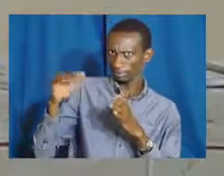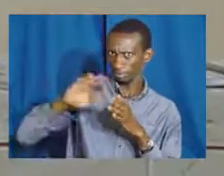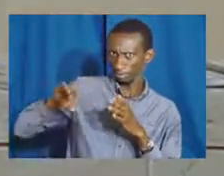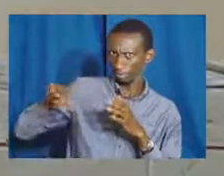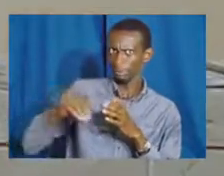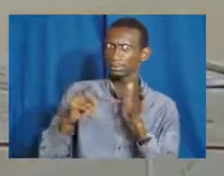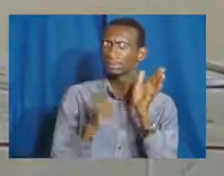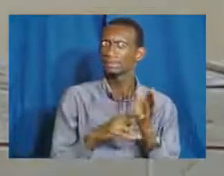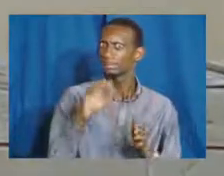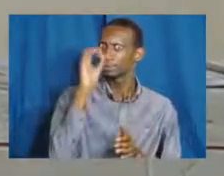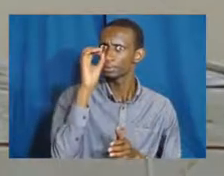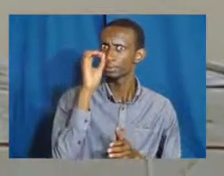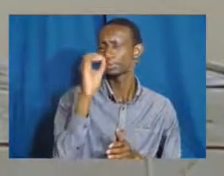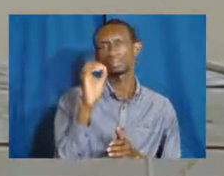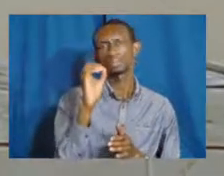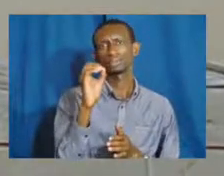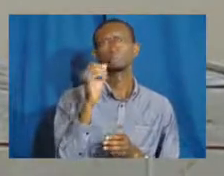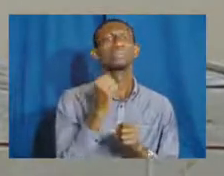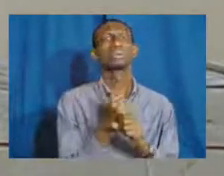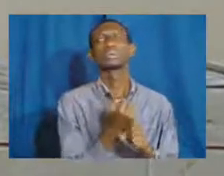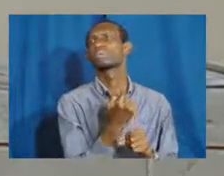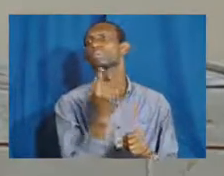equate each factor, then you solve for x.